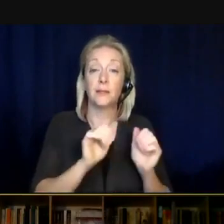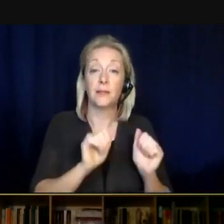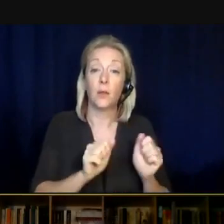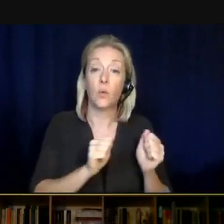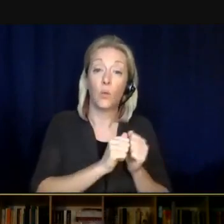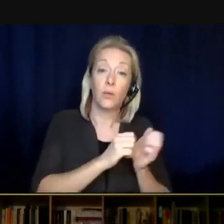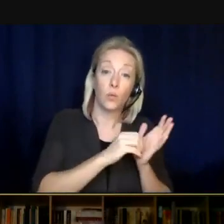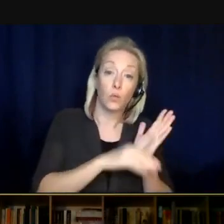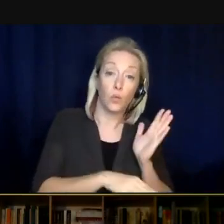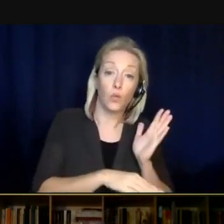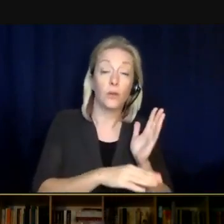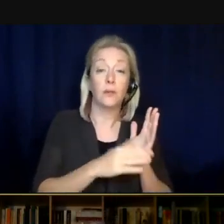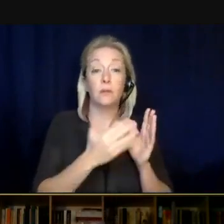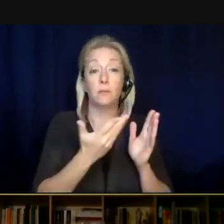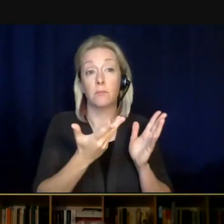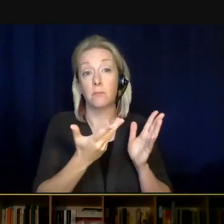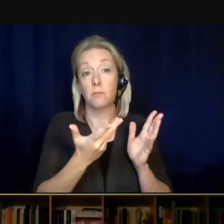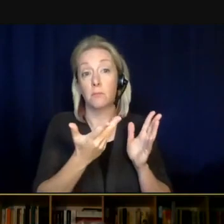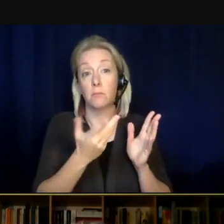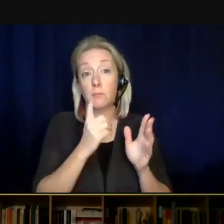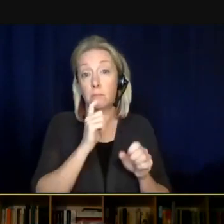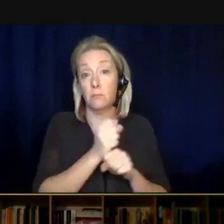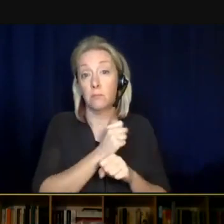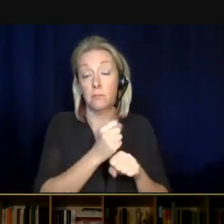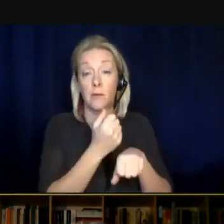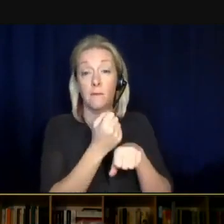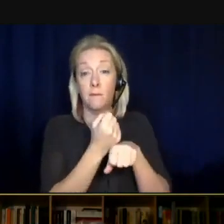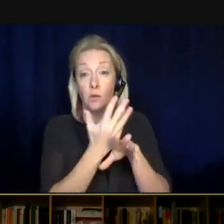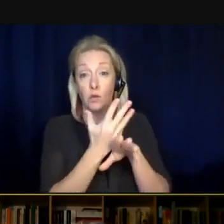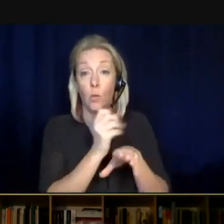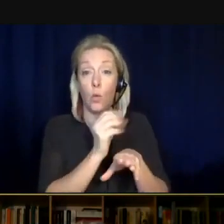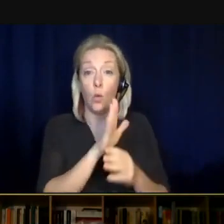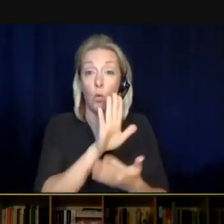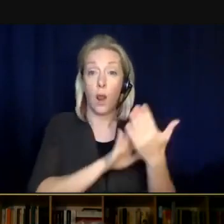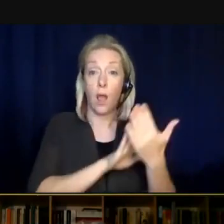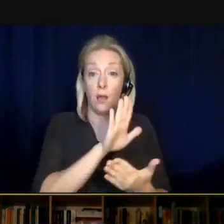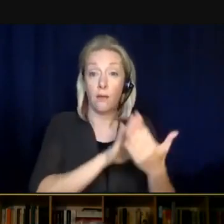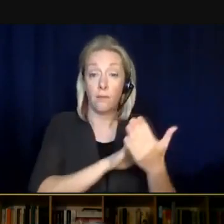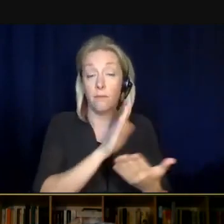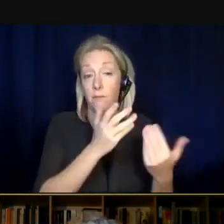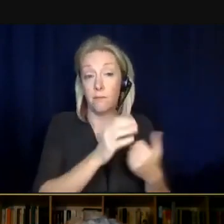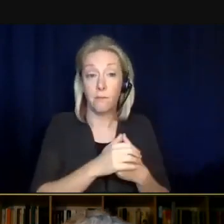kids, either in person, or you can even play online and have the kids tell you what to click on.